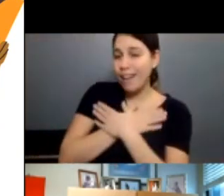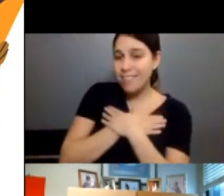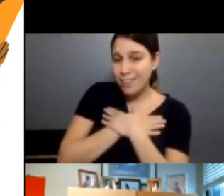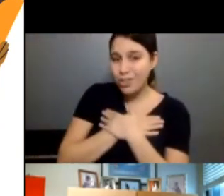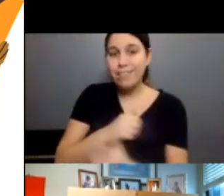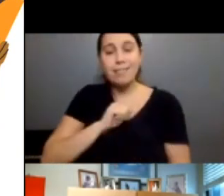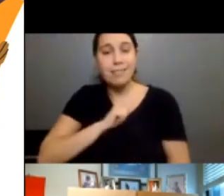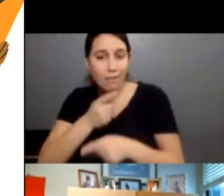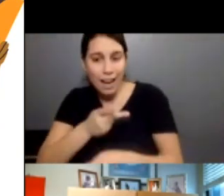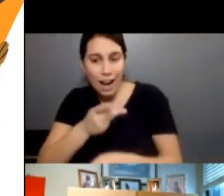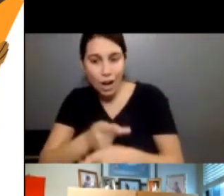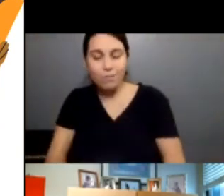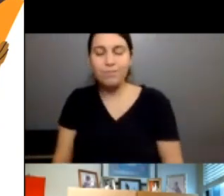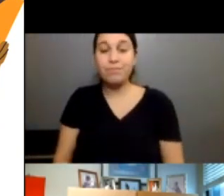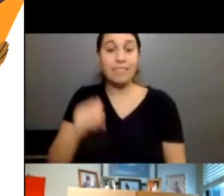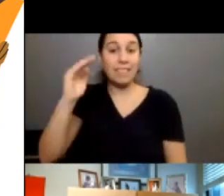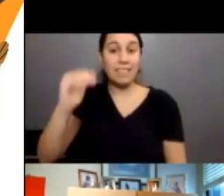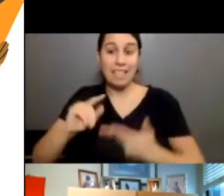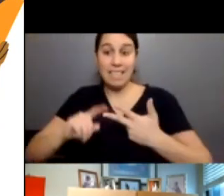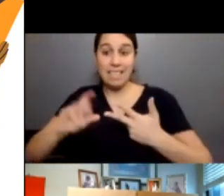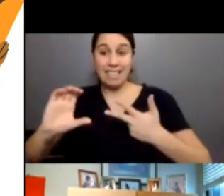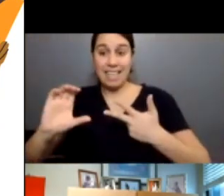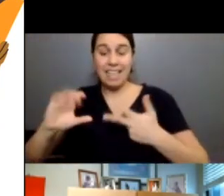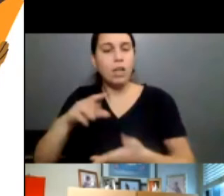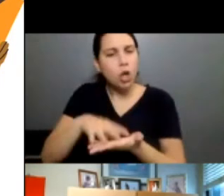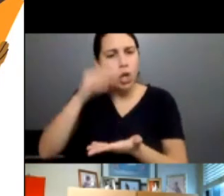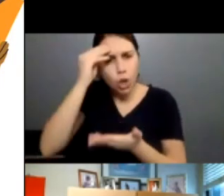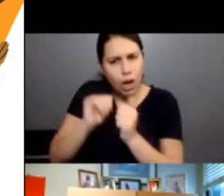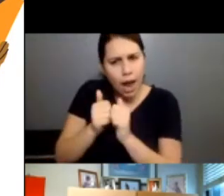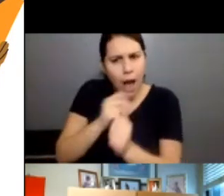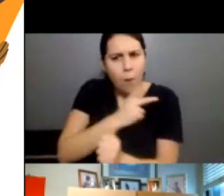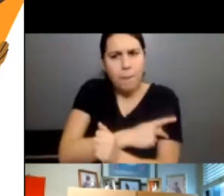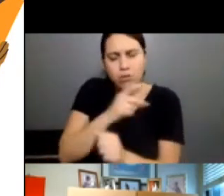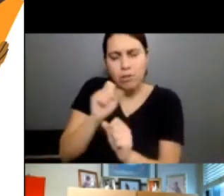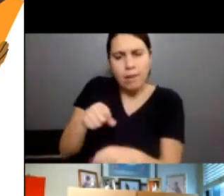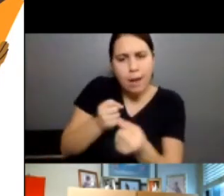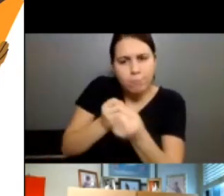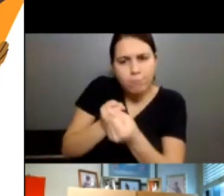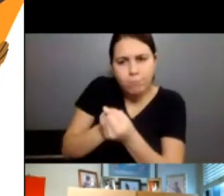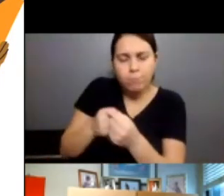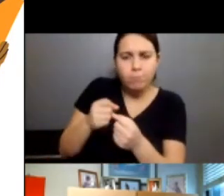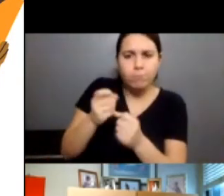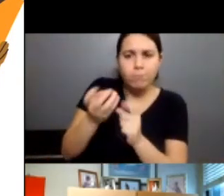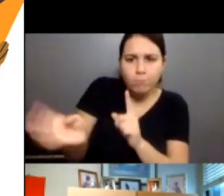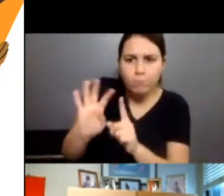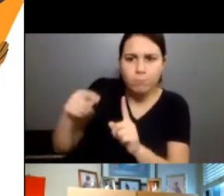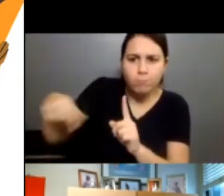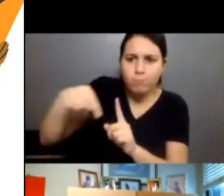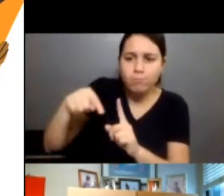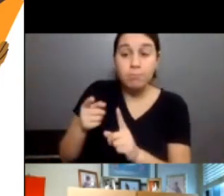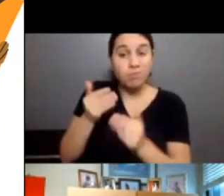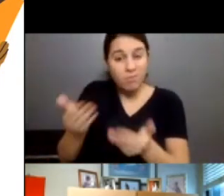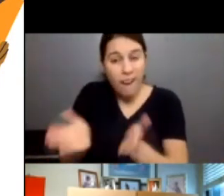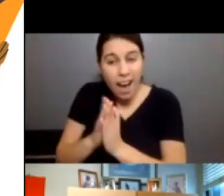self-care. Session C, we learn about how patients can get the support they need, ask for help, state what